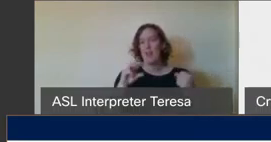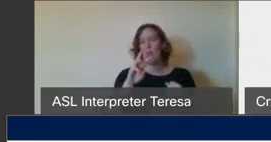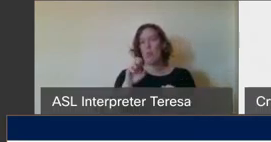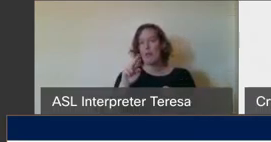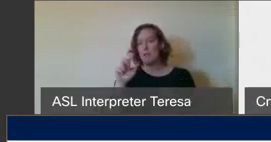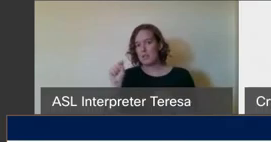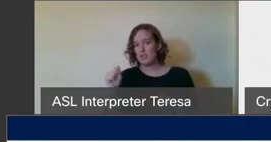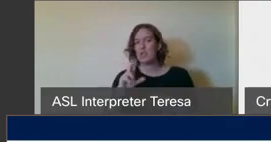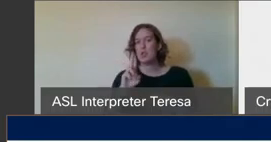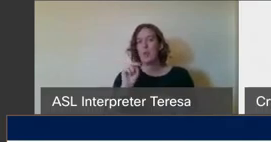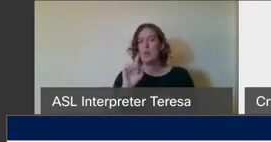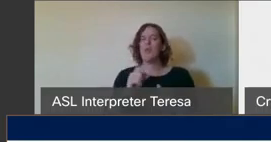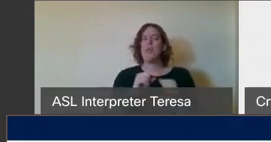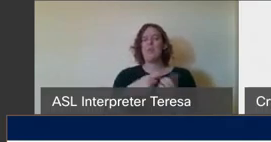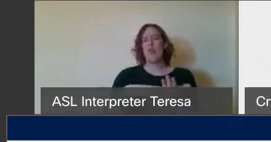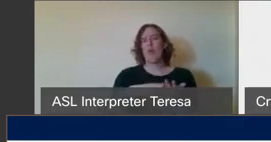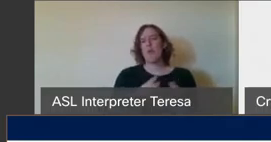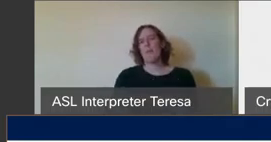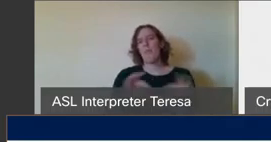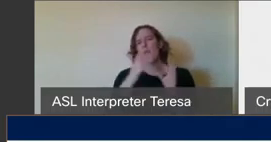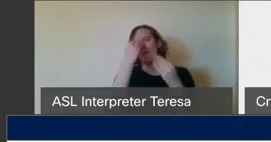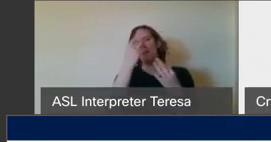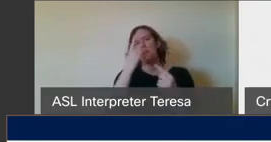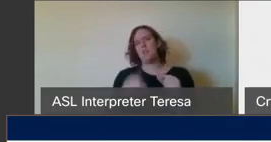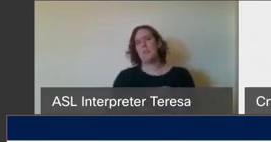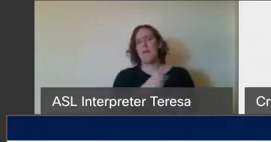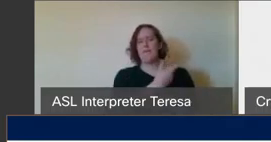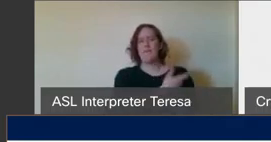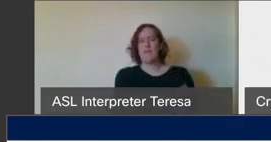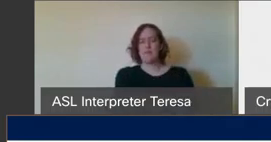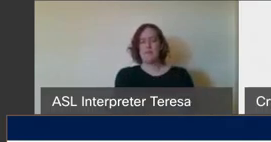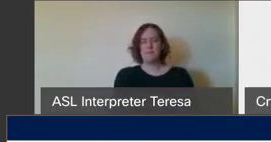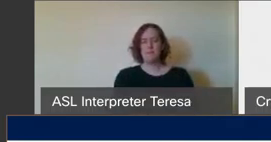some important information about vaccines.